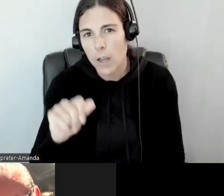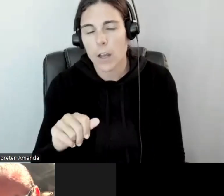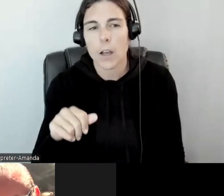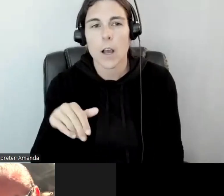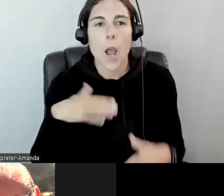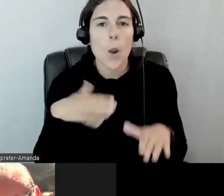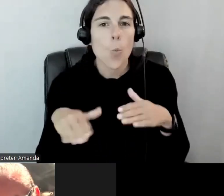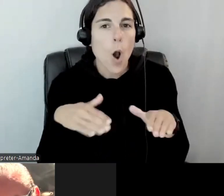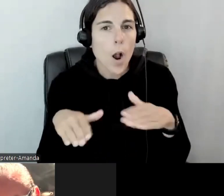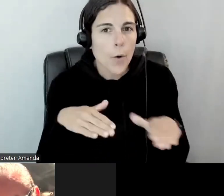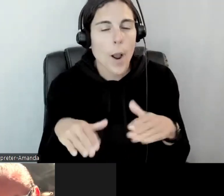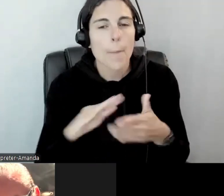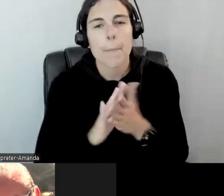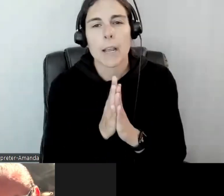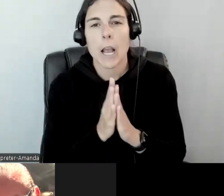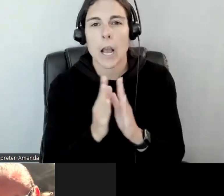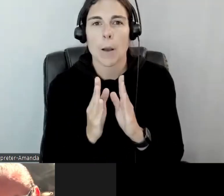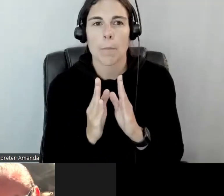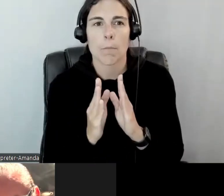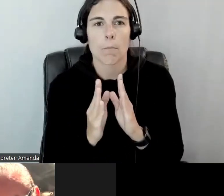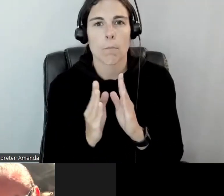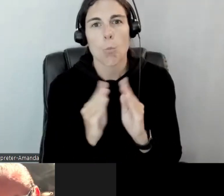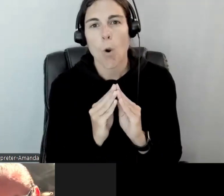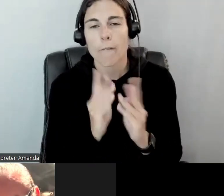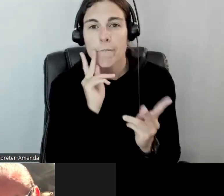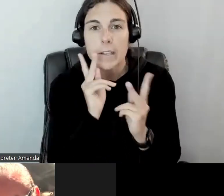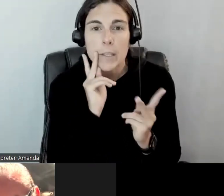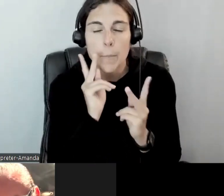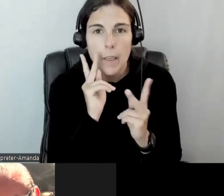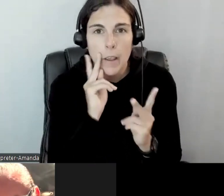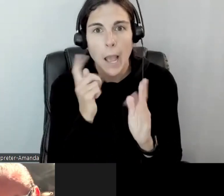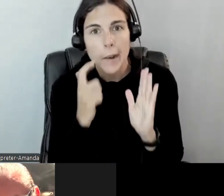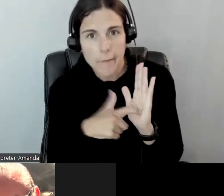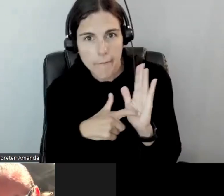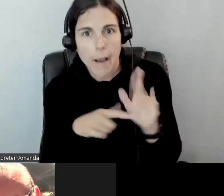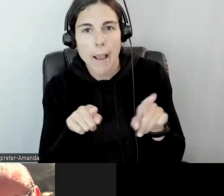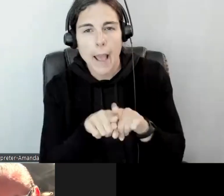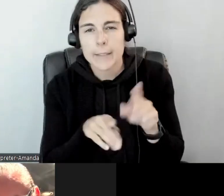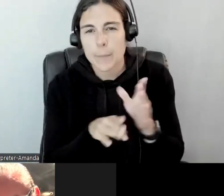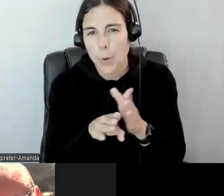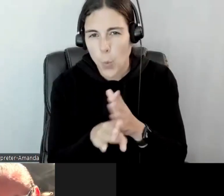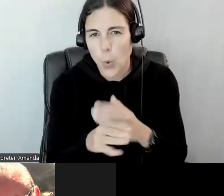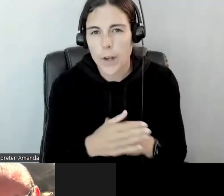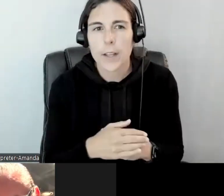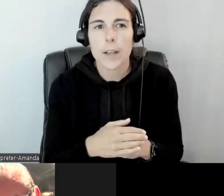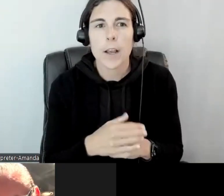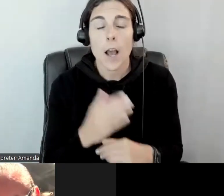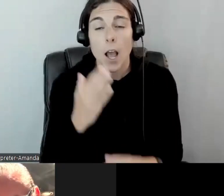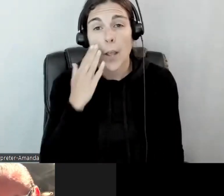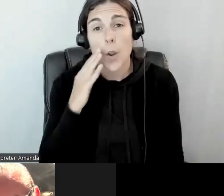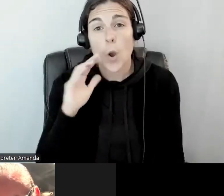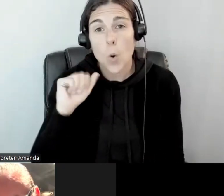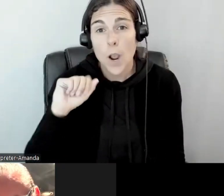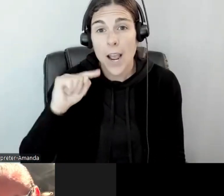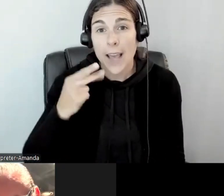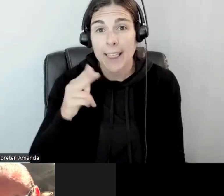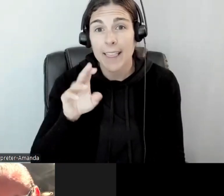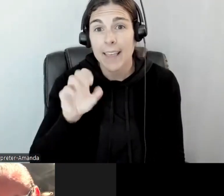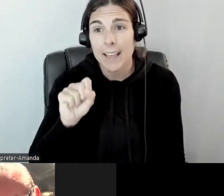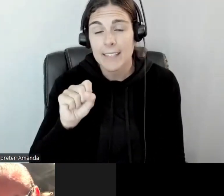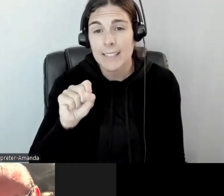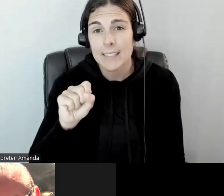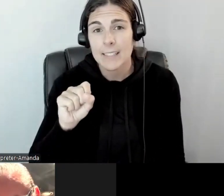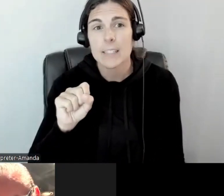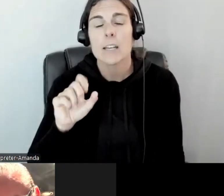become visibly associated with a minority, which I don't do, but I know an atheist Jew who does, specifically for